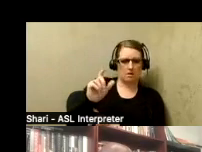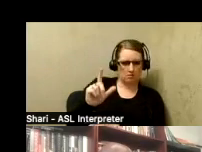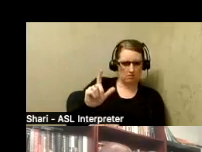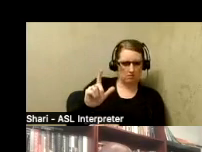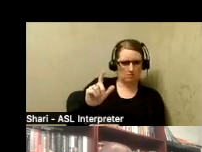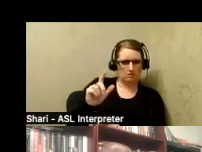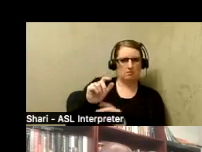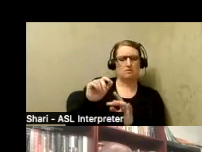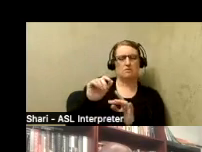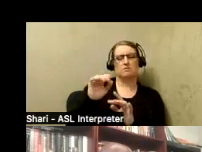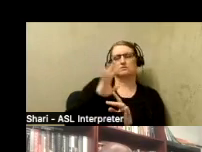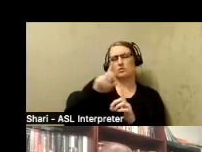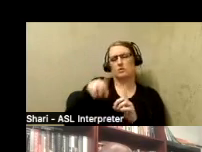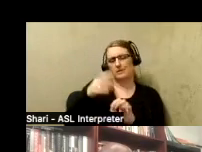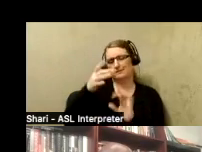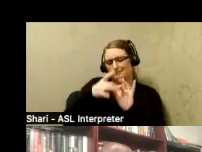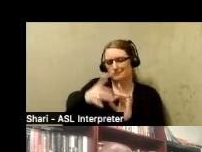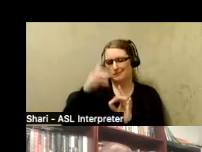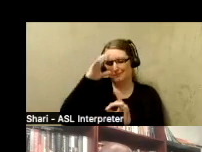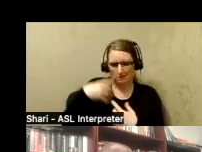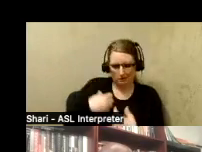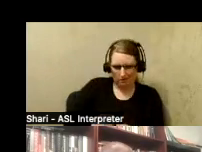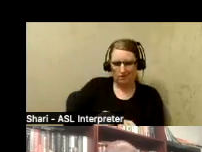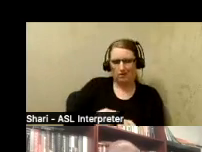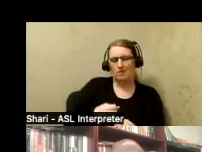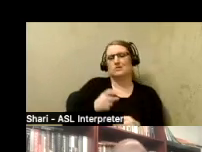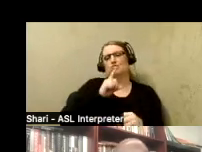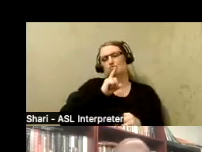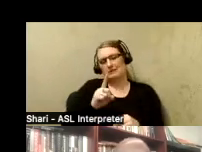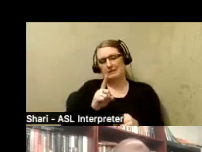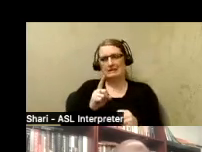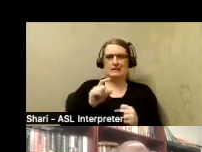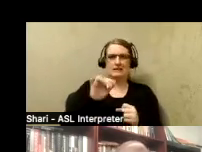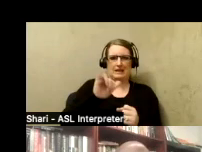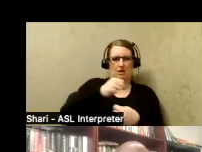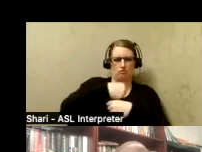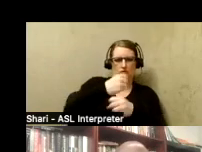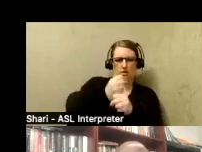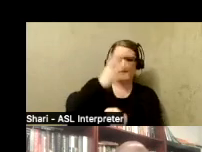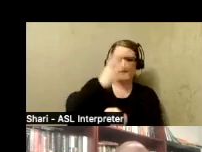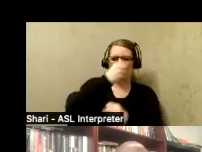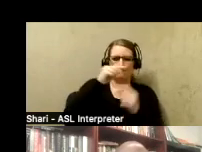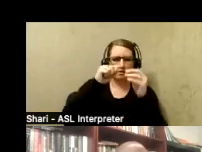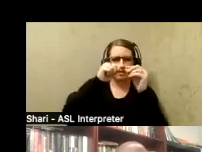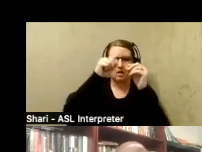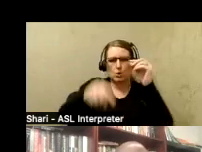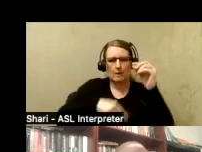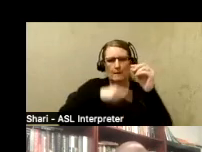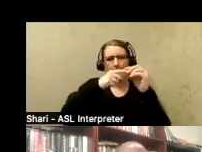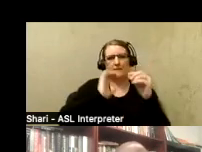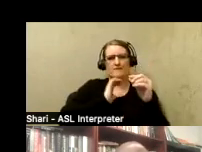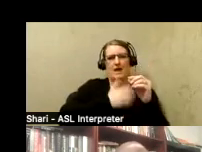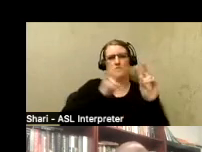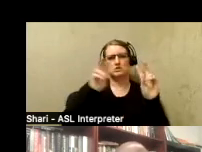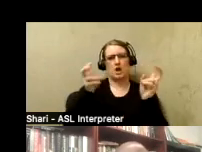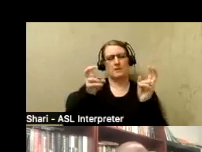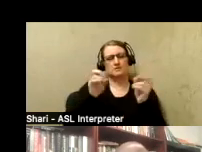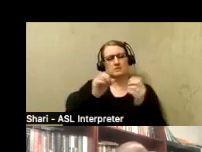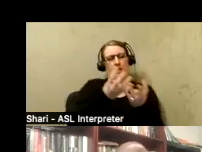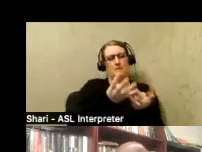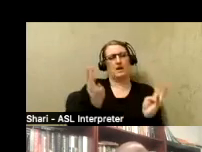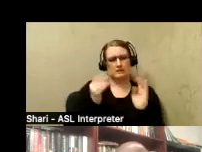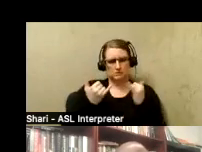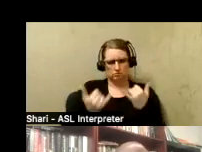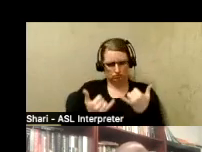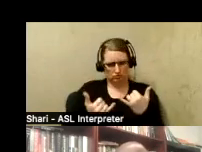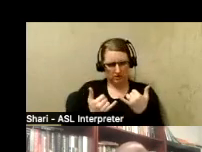phenomena and treatment of mental health. And so I think it forms a really beautiful loop, the topics of our panelists today and how they're going to